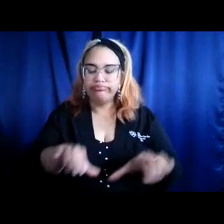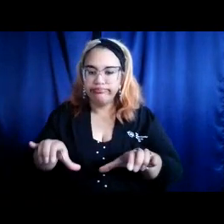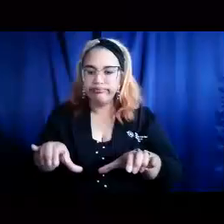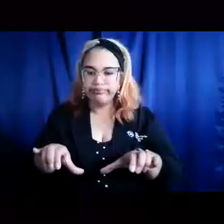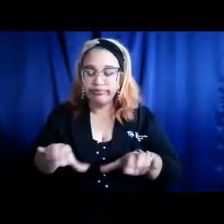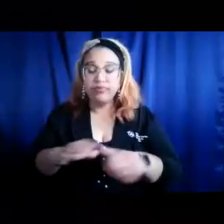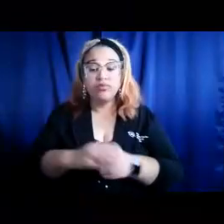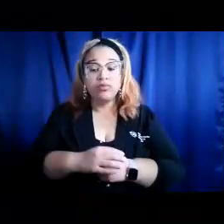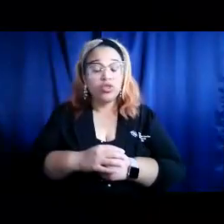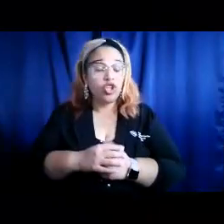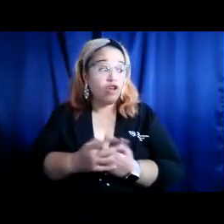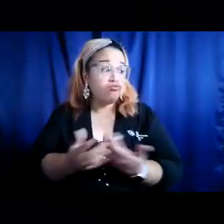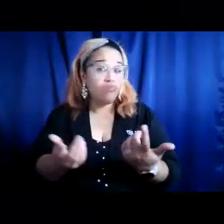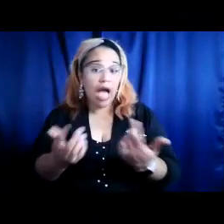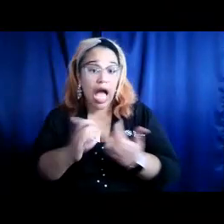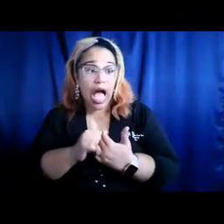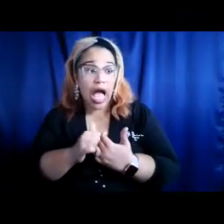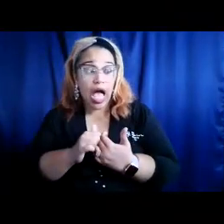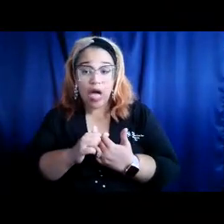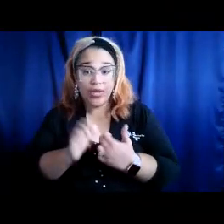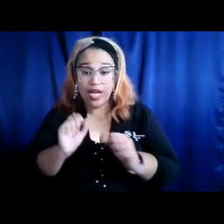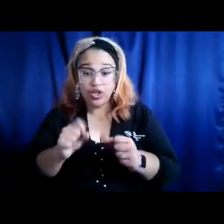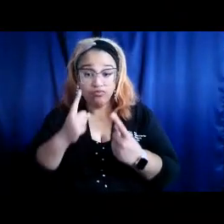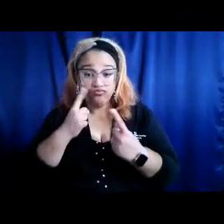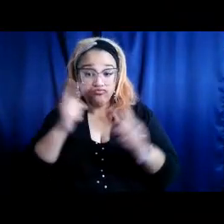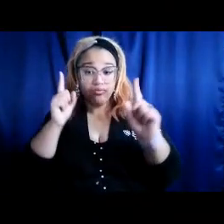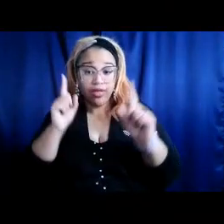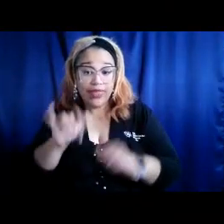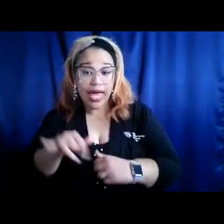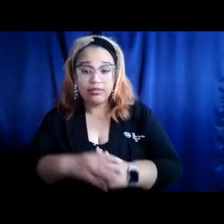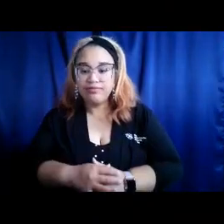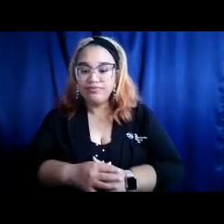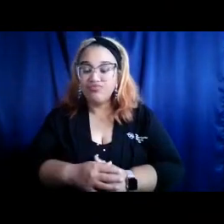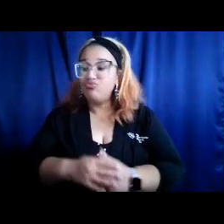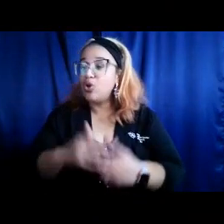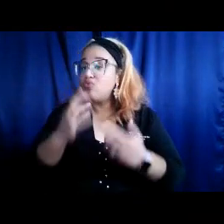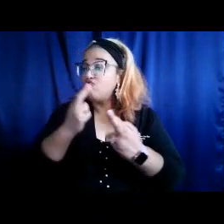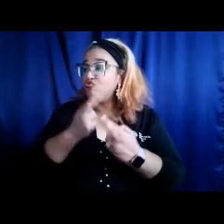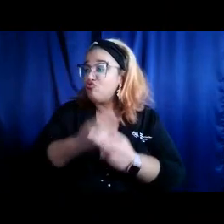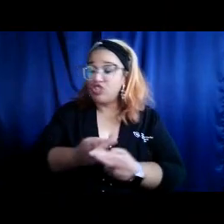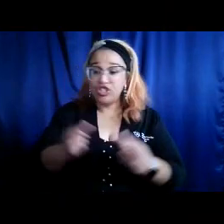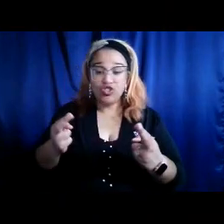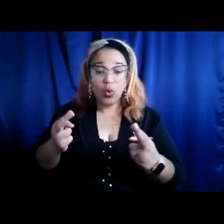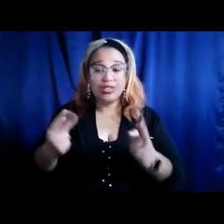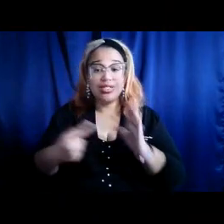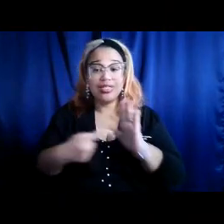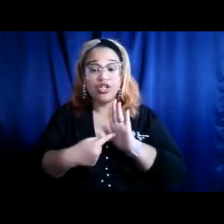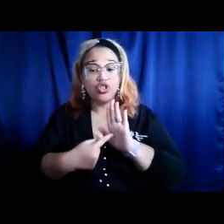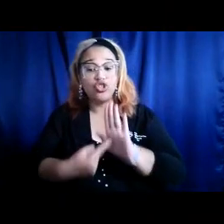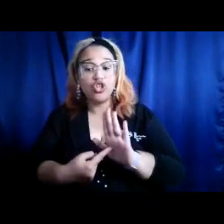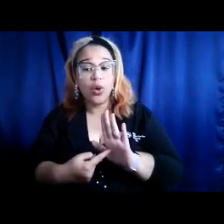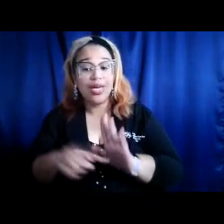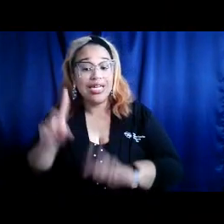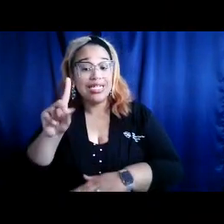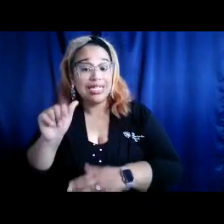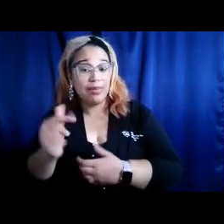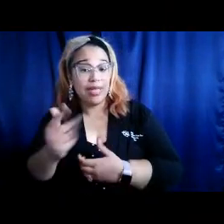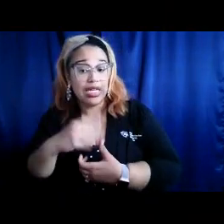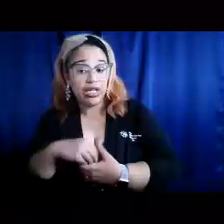inclusion. Sharing resources that highlight disability inclusion and accessibility best practices. For